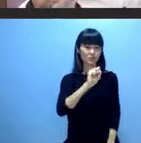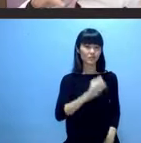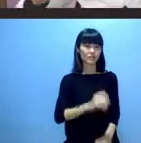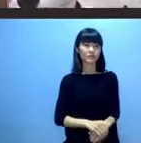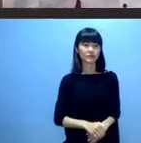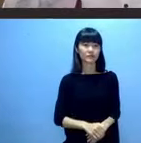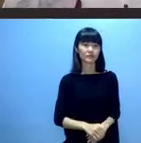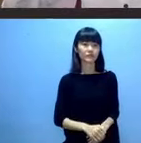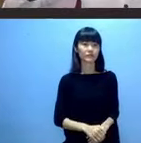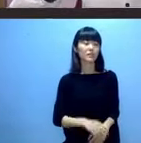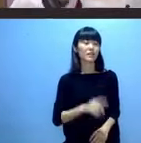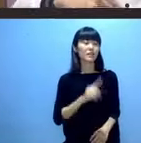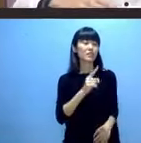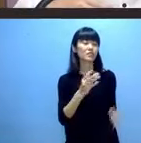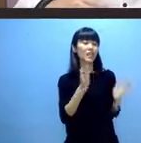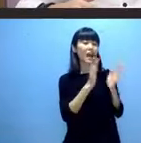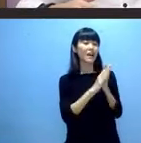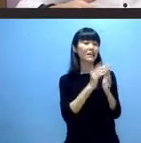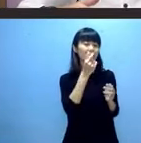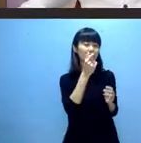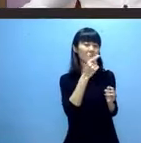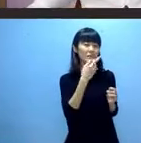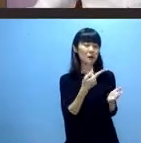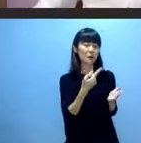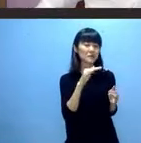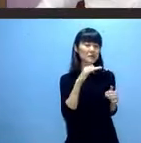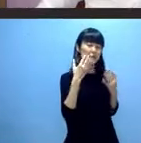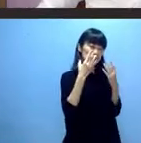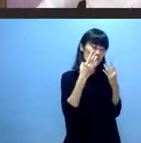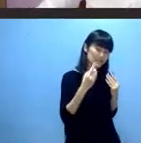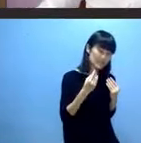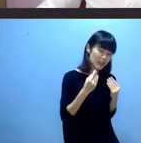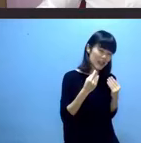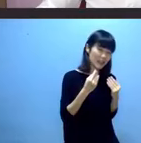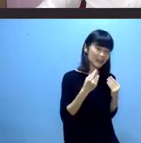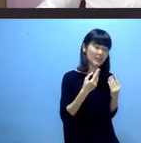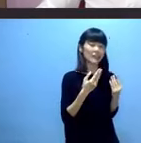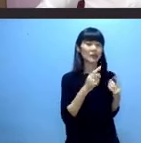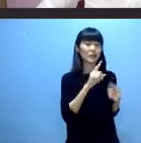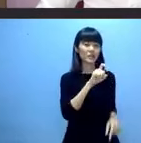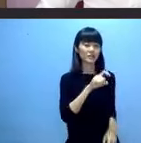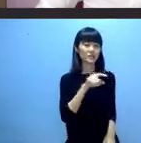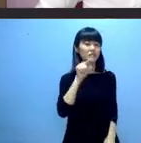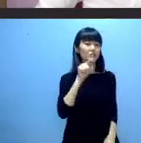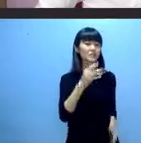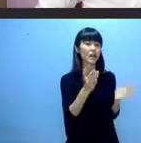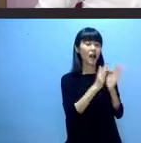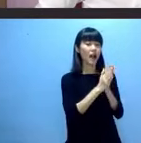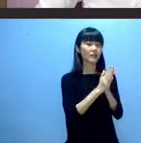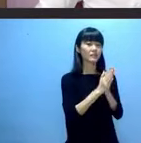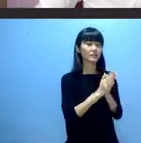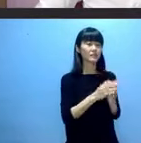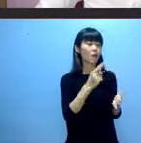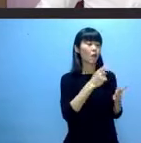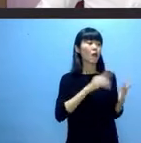downbeat question, but I think we can take that and then we make it a little bit more positive as we go along. She no said, problem. What is your most